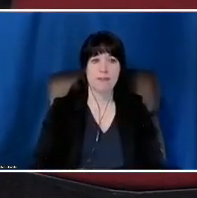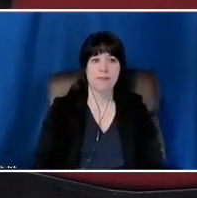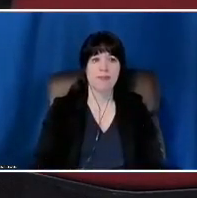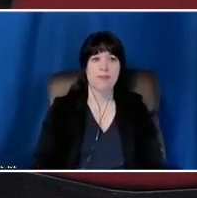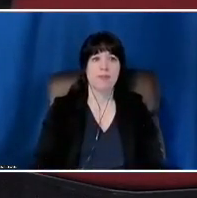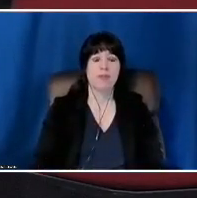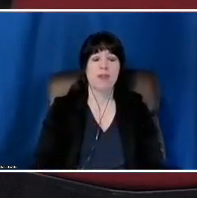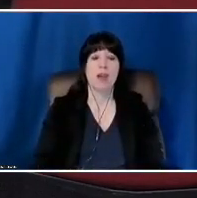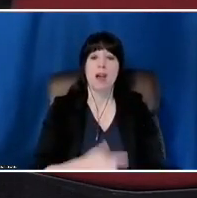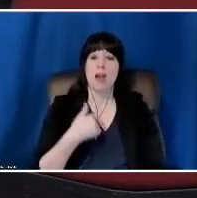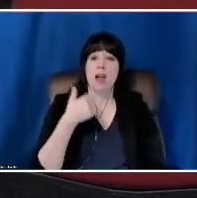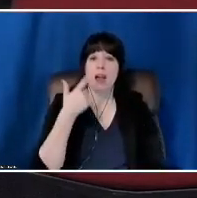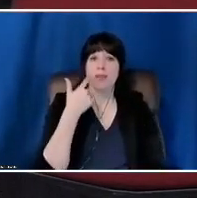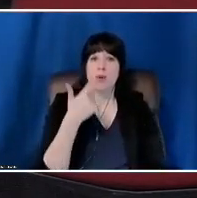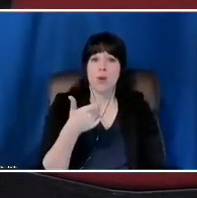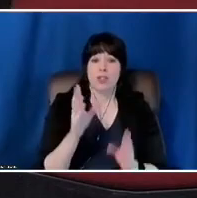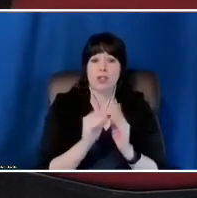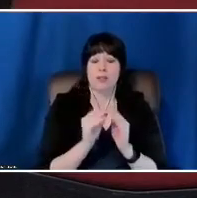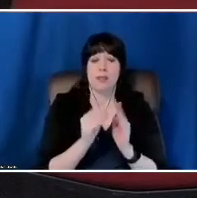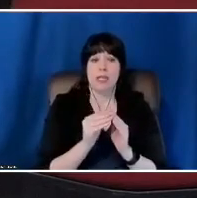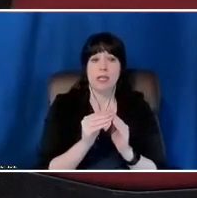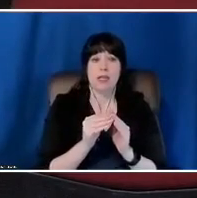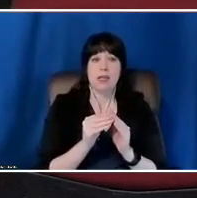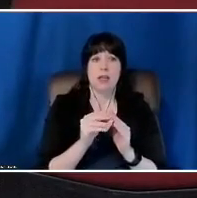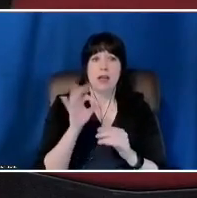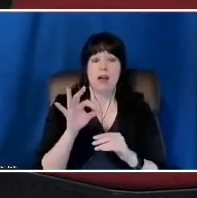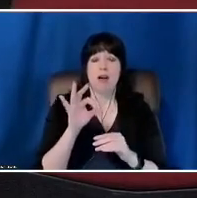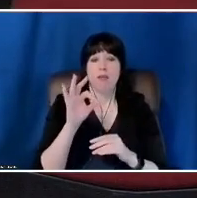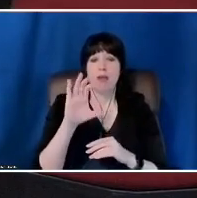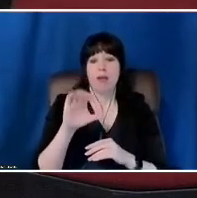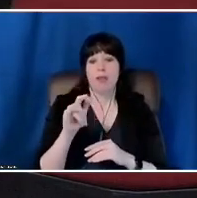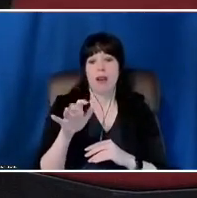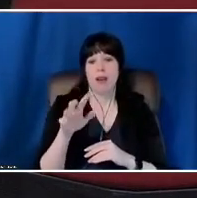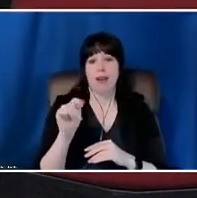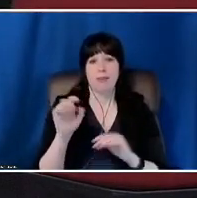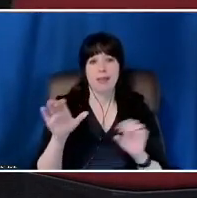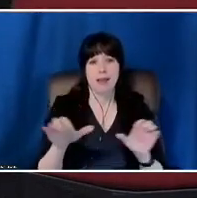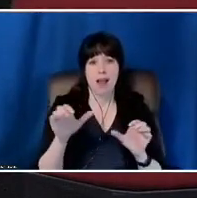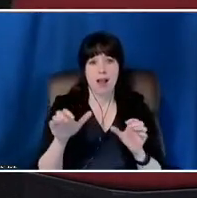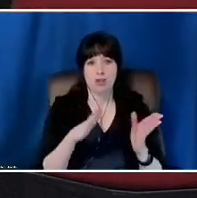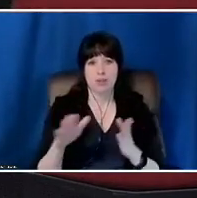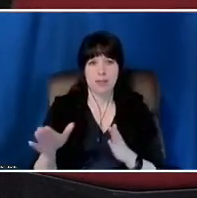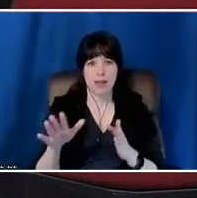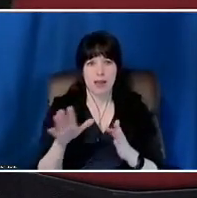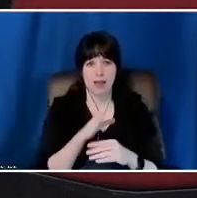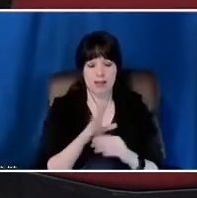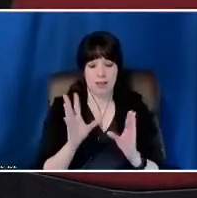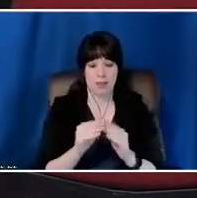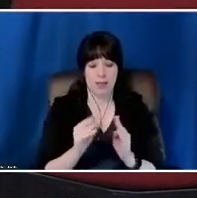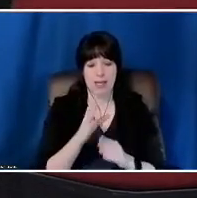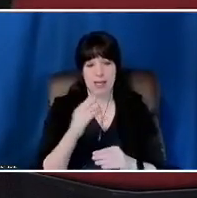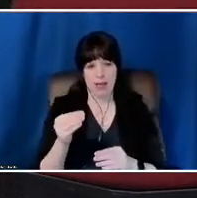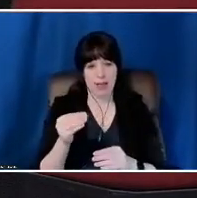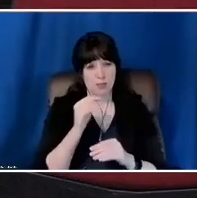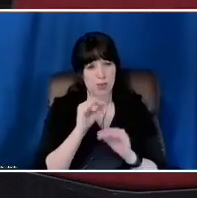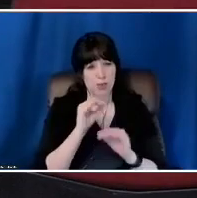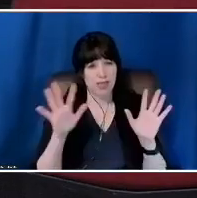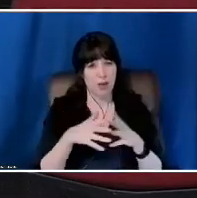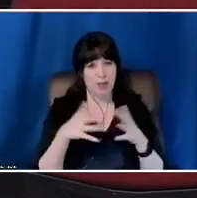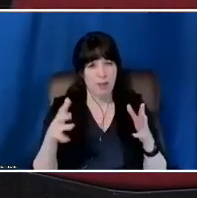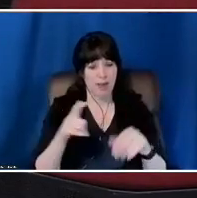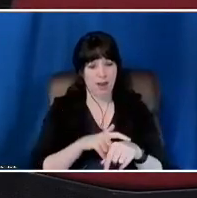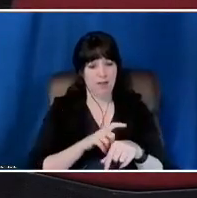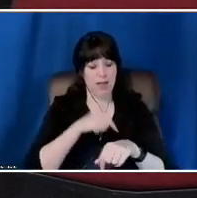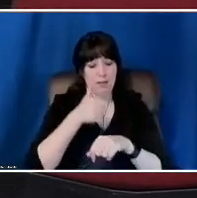I watched the meeting of the Climate Action Plan Committee, and it's pretty clear that the amount of time that it's set up for that